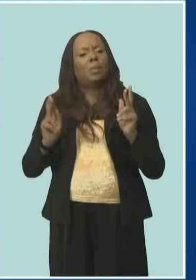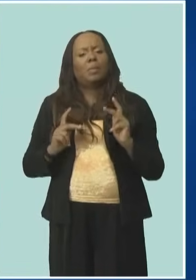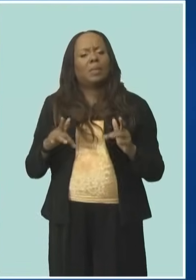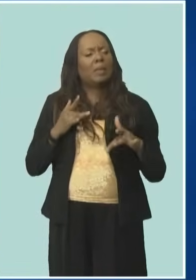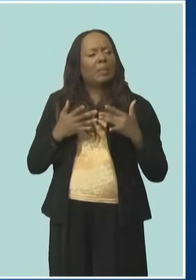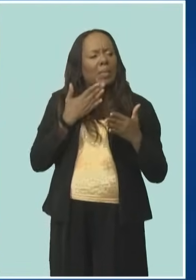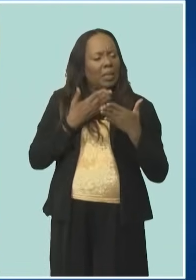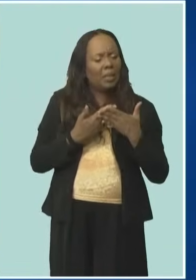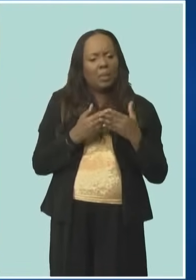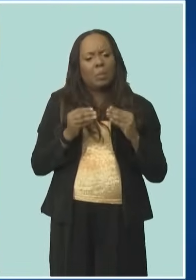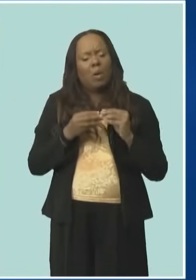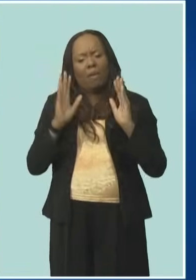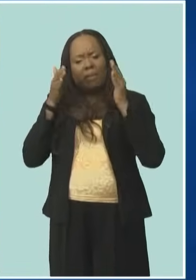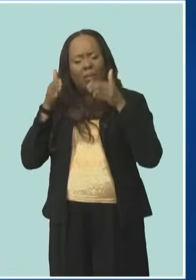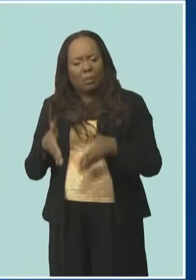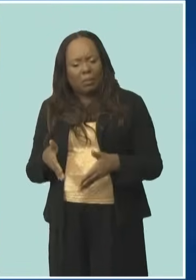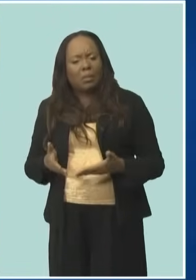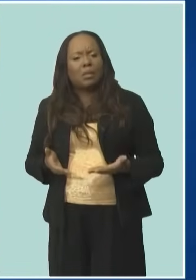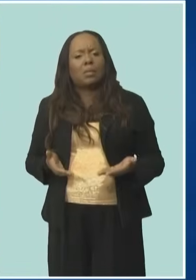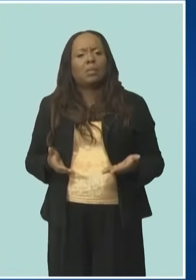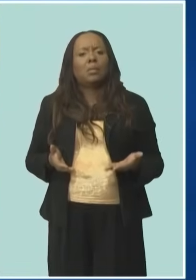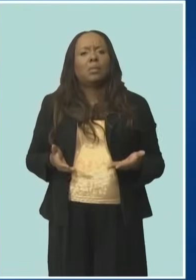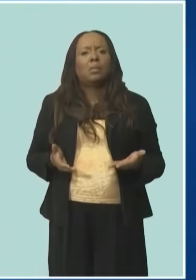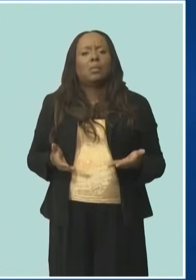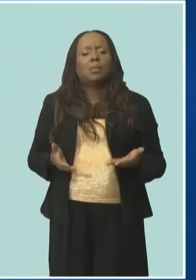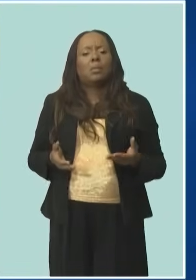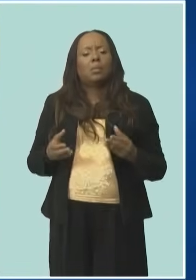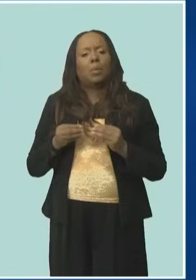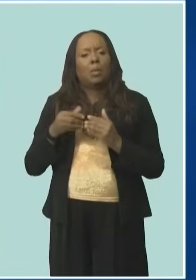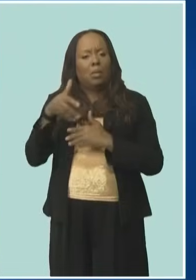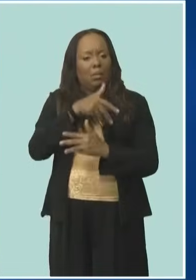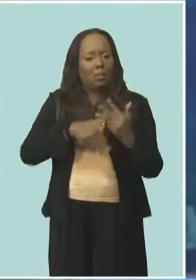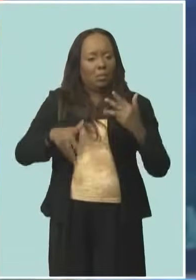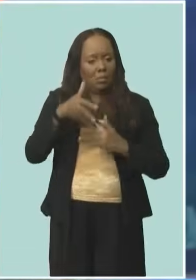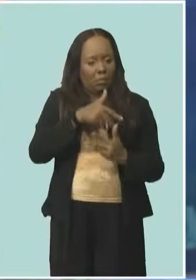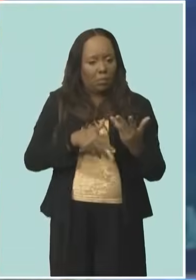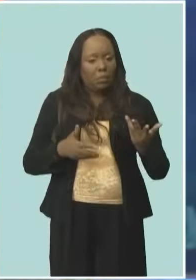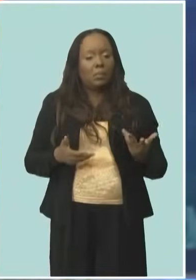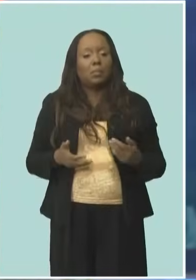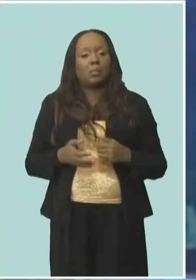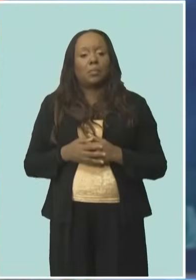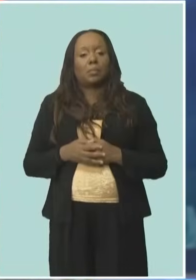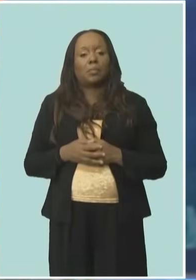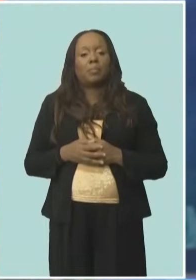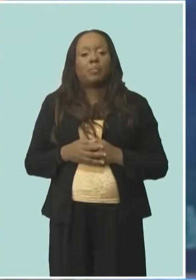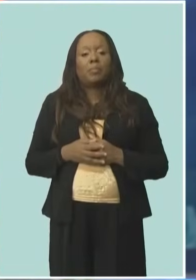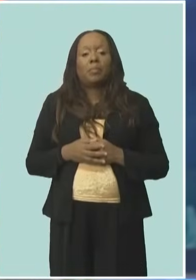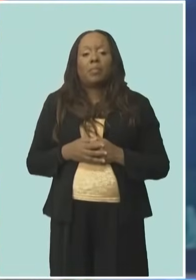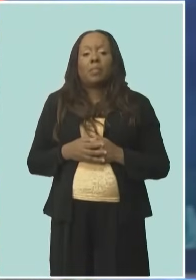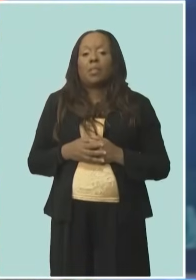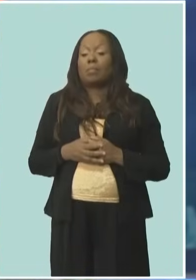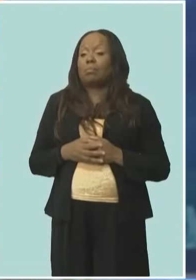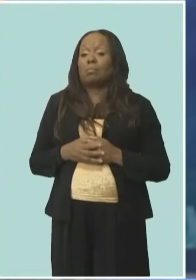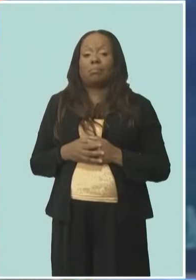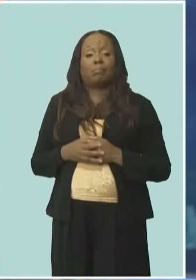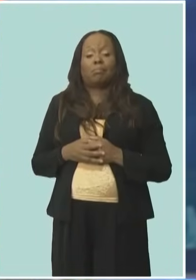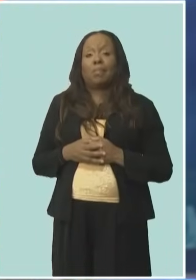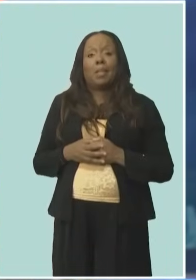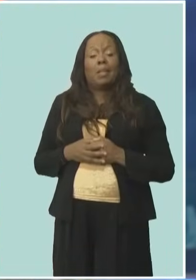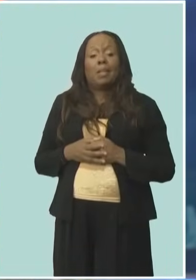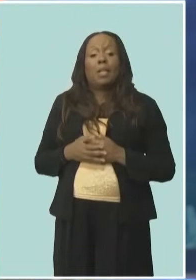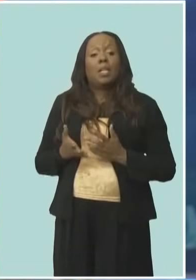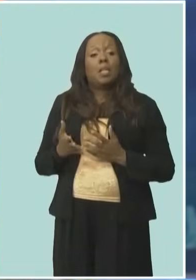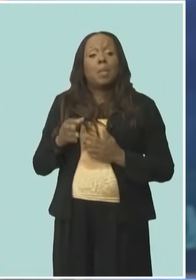get them focused and keep them engaged. Well, not having done a season since the